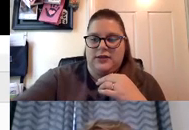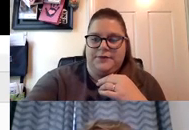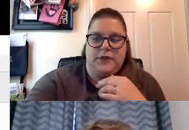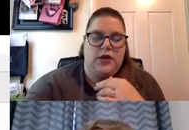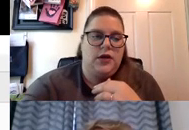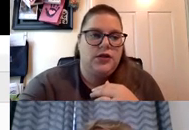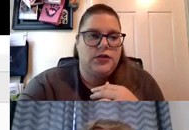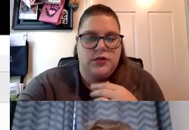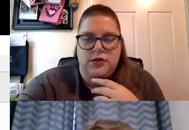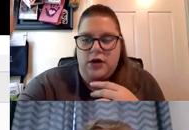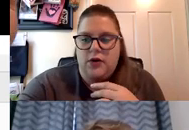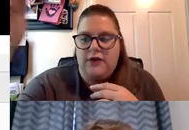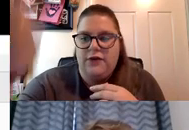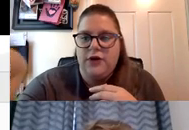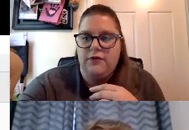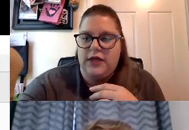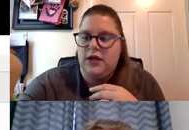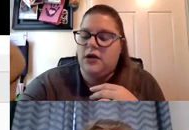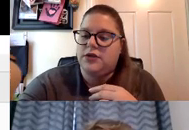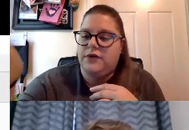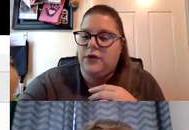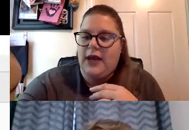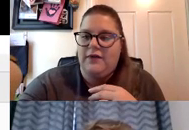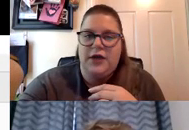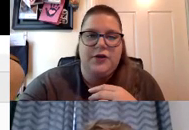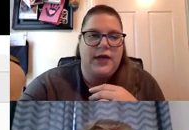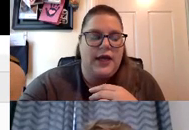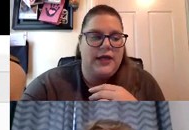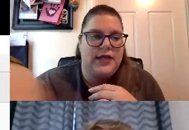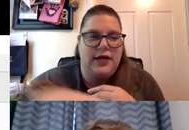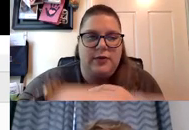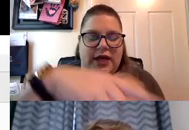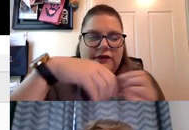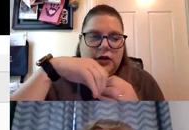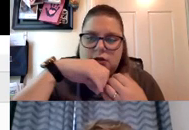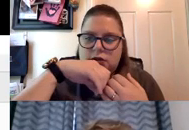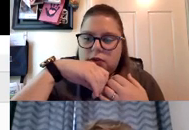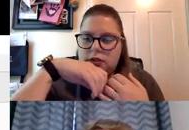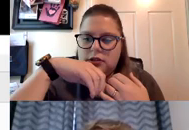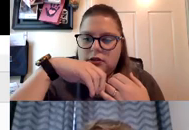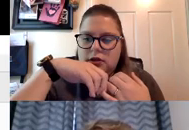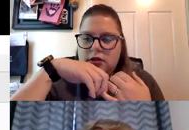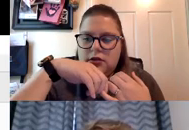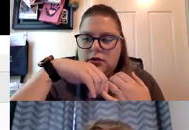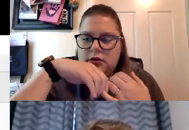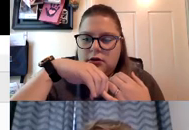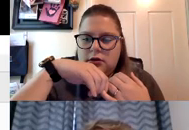not. So if you don't, and also if you don't have it on your right hand side, you might have to go into tools.